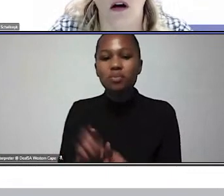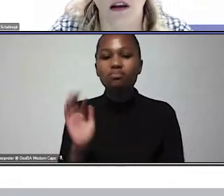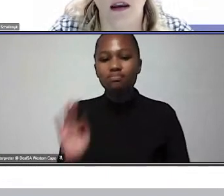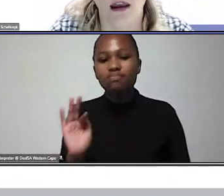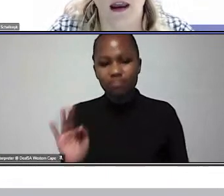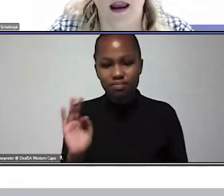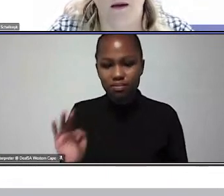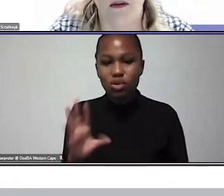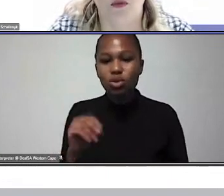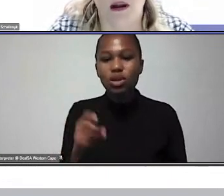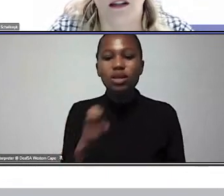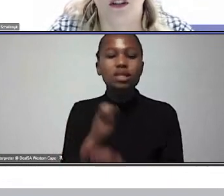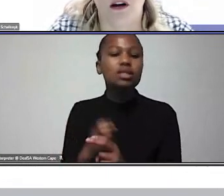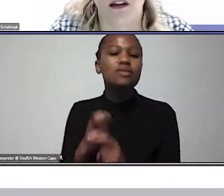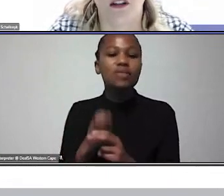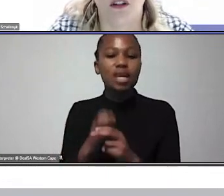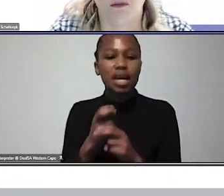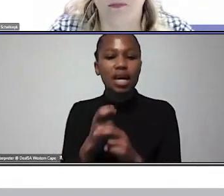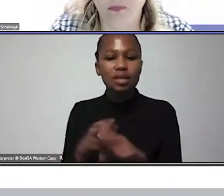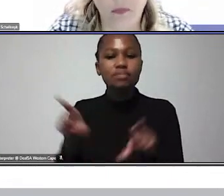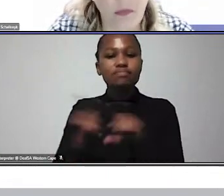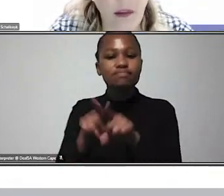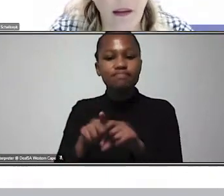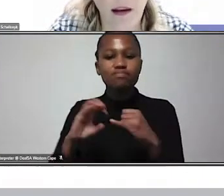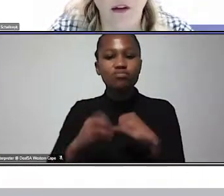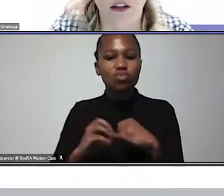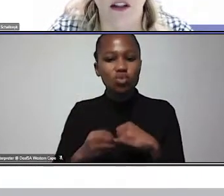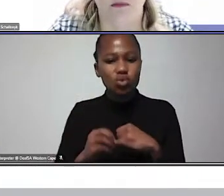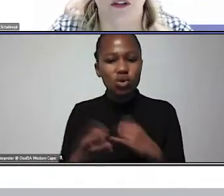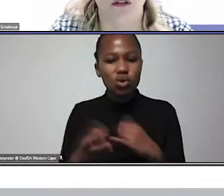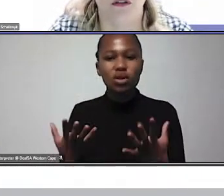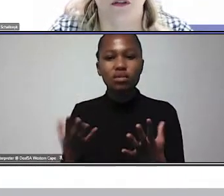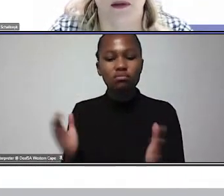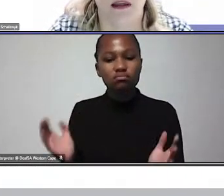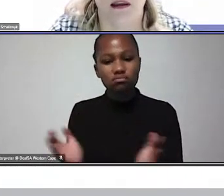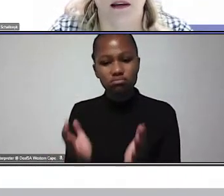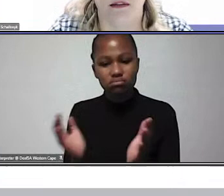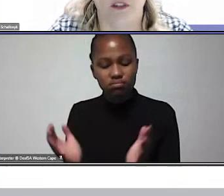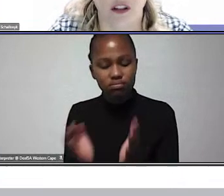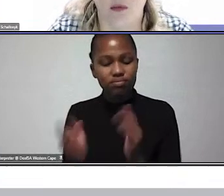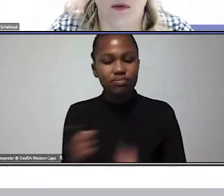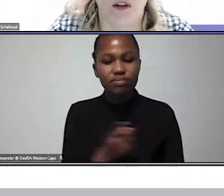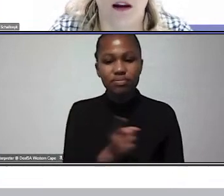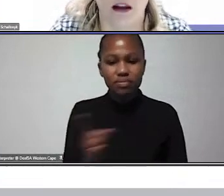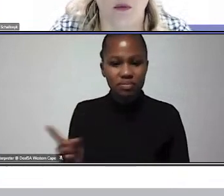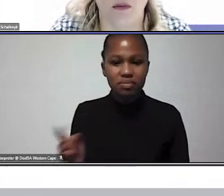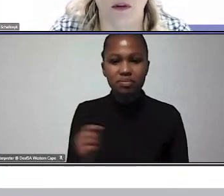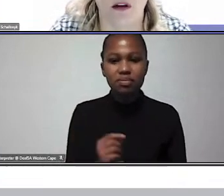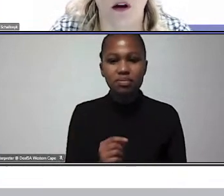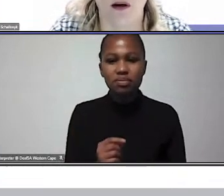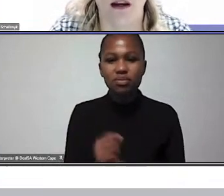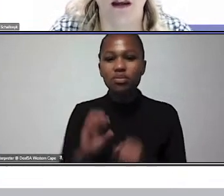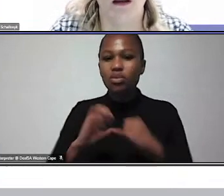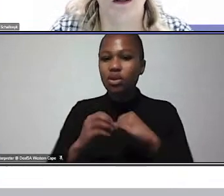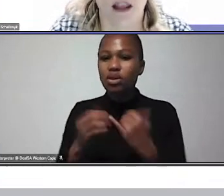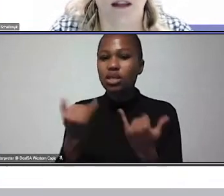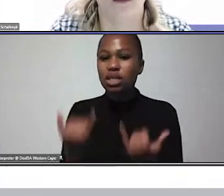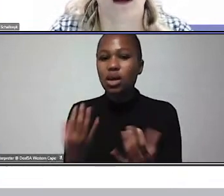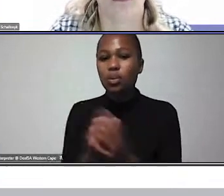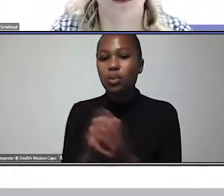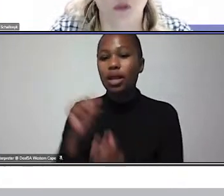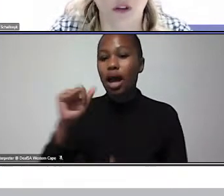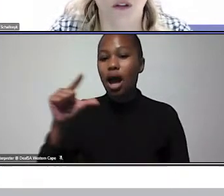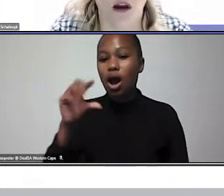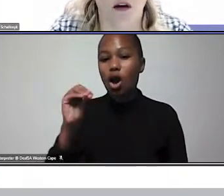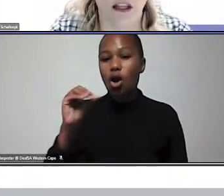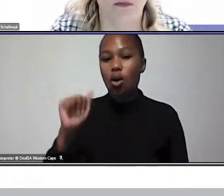quite hard, as well as trying to encourage them to be, if for example, we're trying now with AGOA to get them to